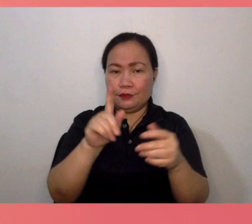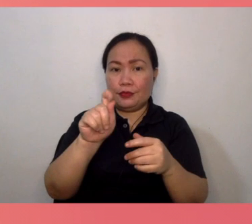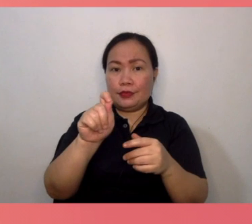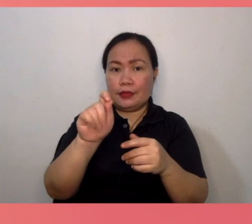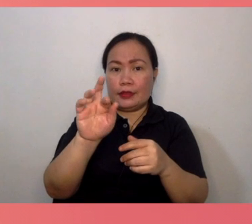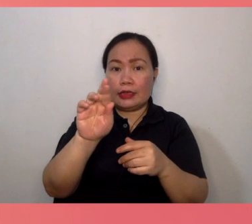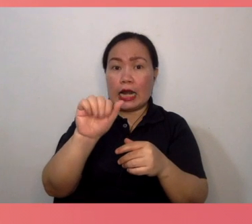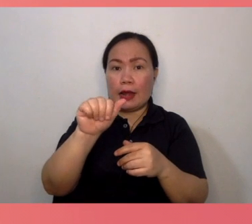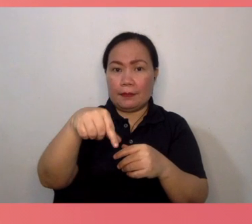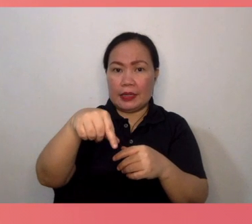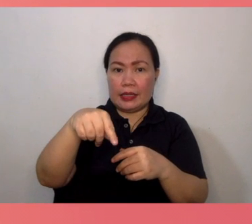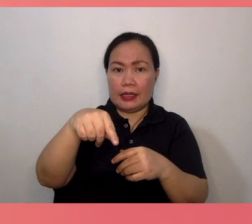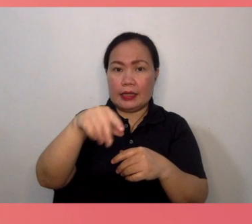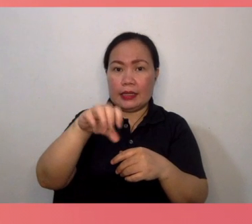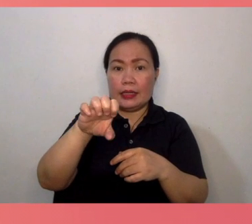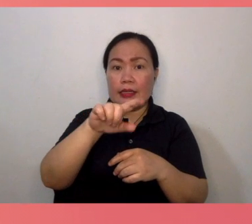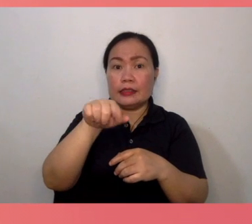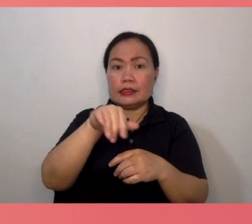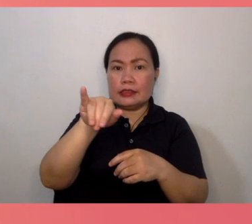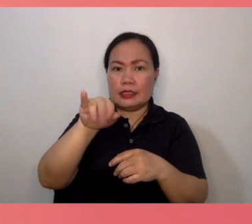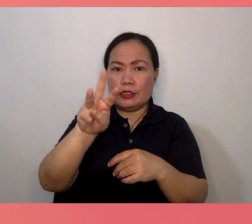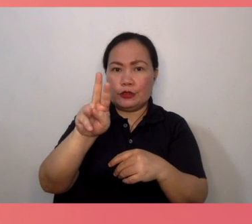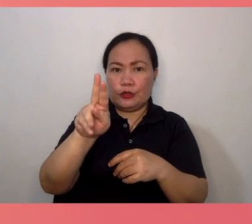ating figure. Okay?